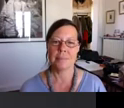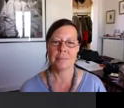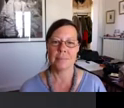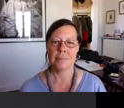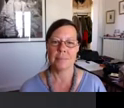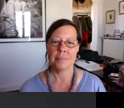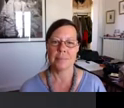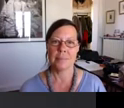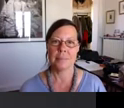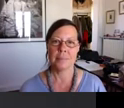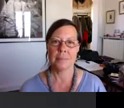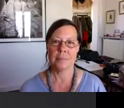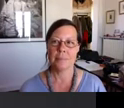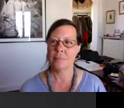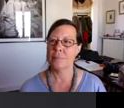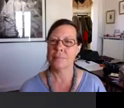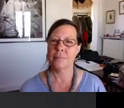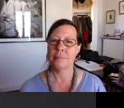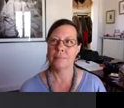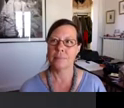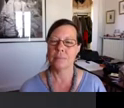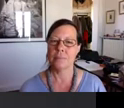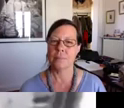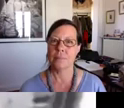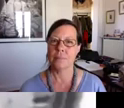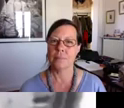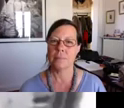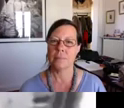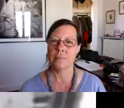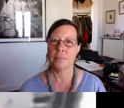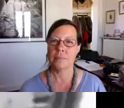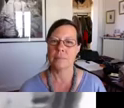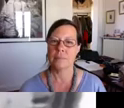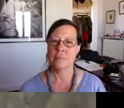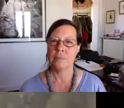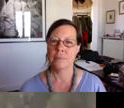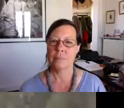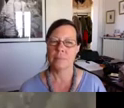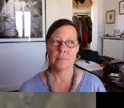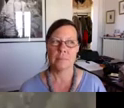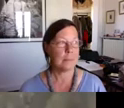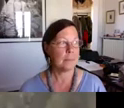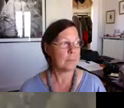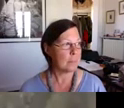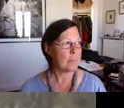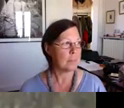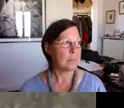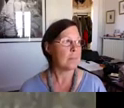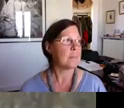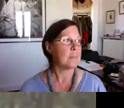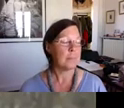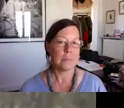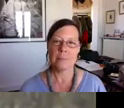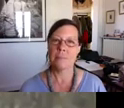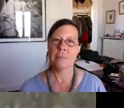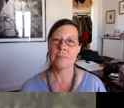the United Kingdom, arsonists have burned cell towers, and the claim has been shared online with millions around the world. The 5G story